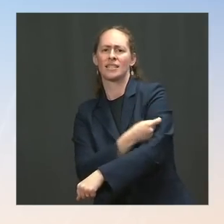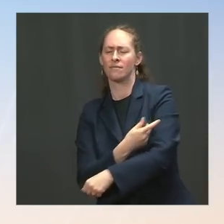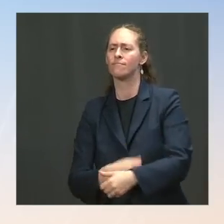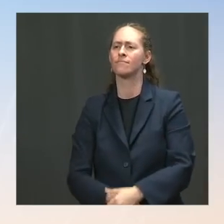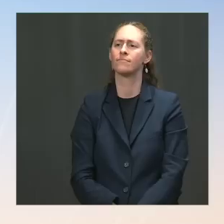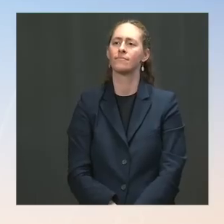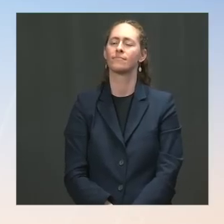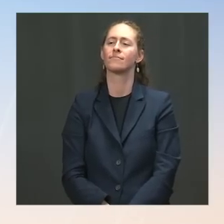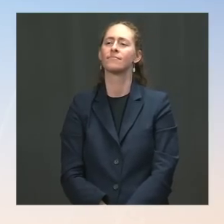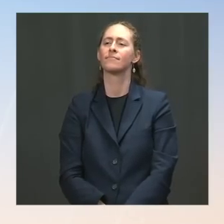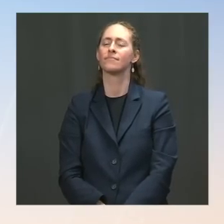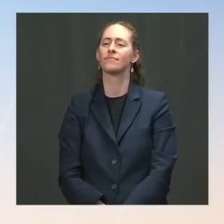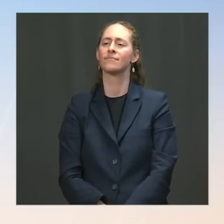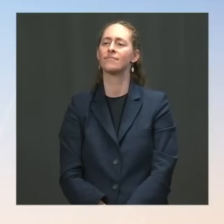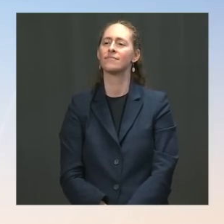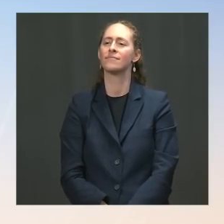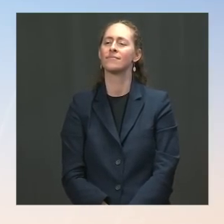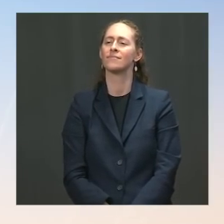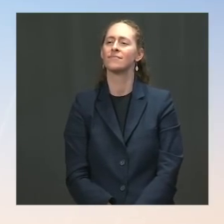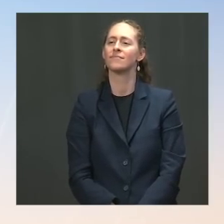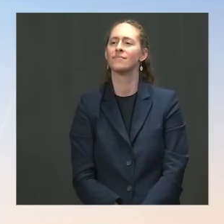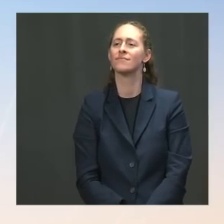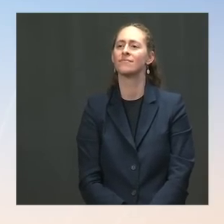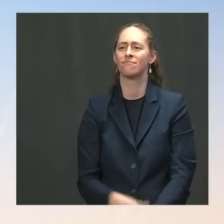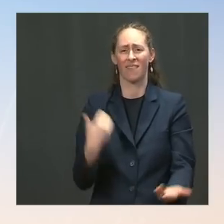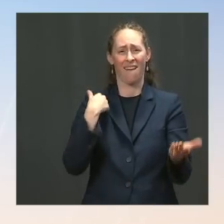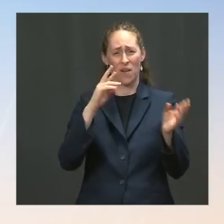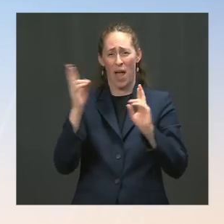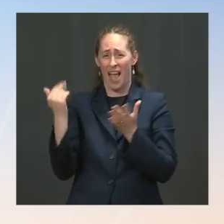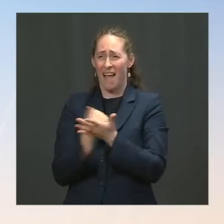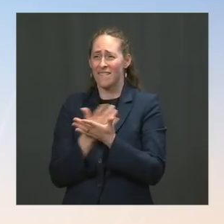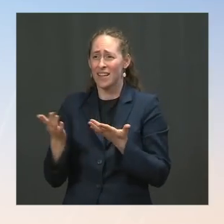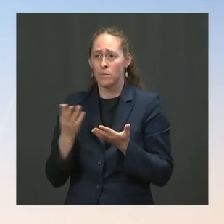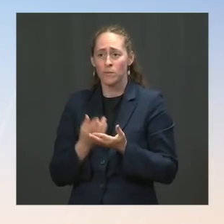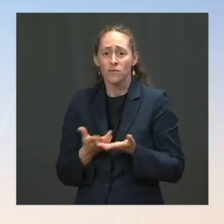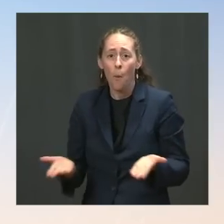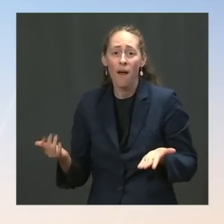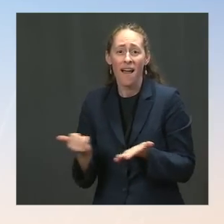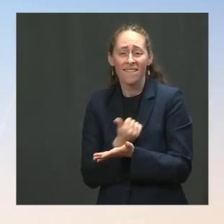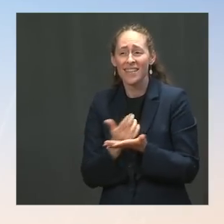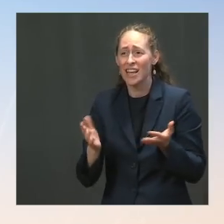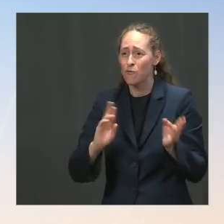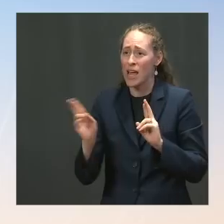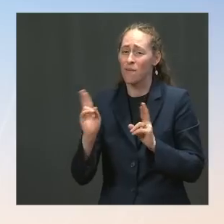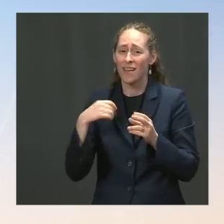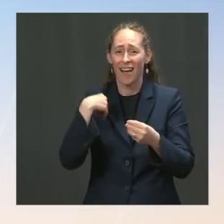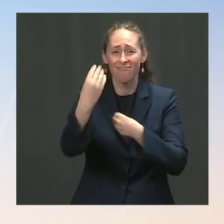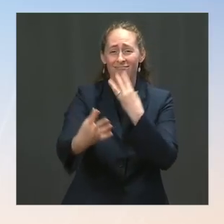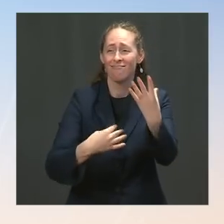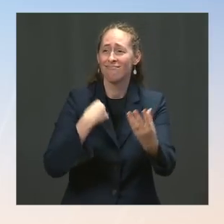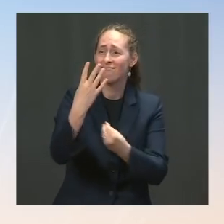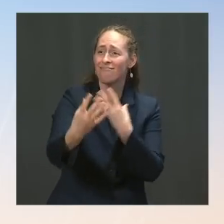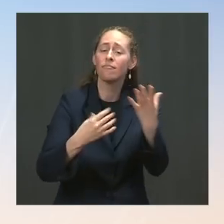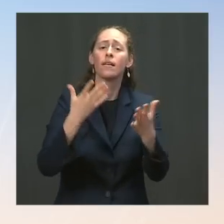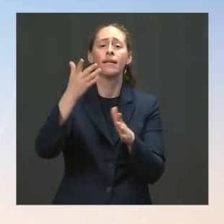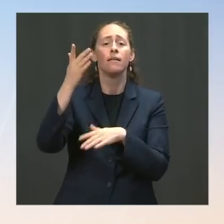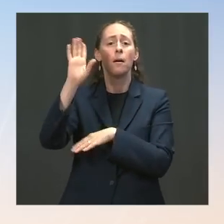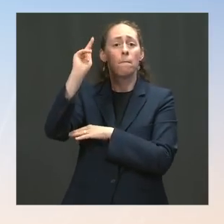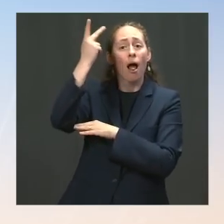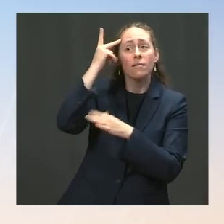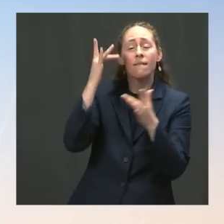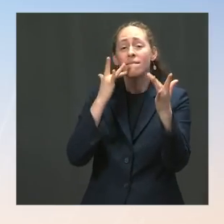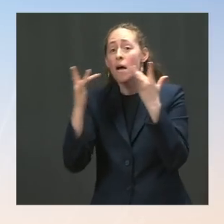the time to get our students back into the classroom, not to be complacent or let politics get in front of what is best for our students across the